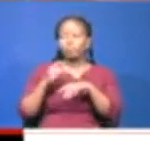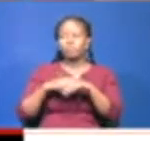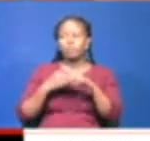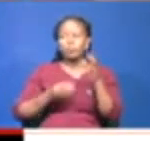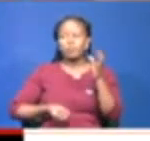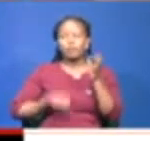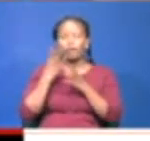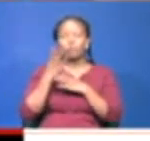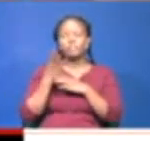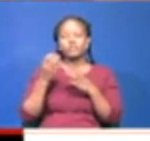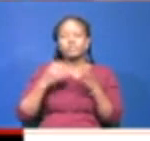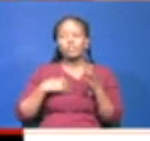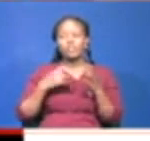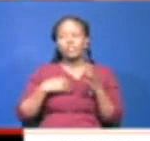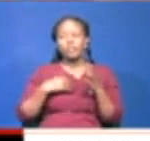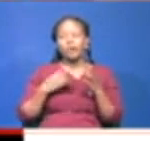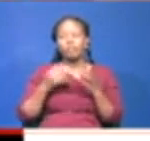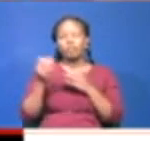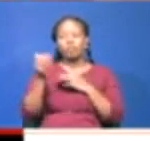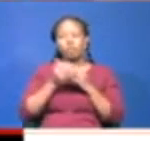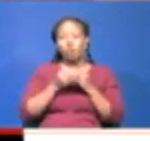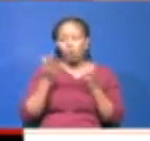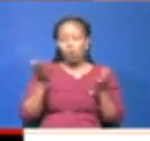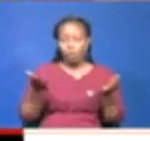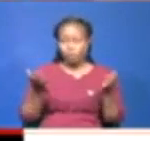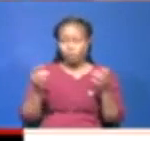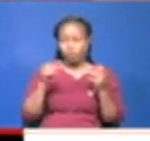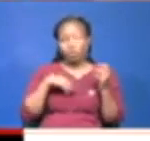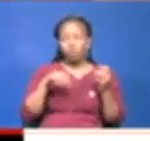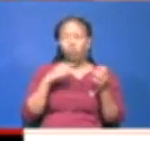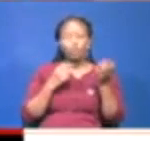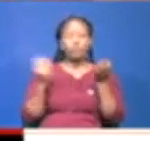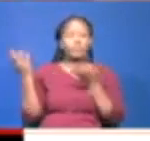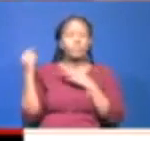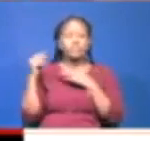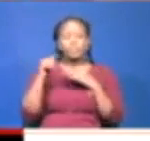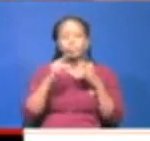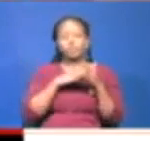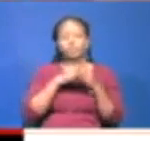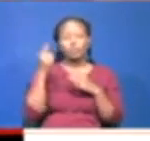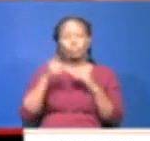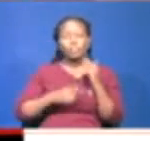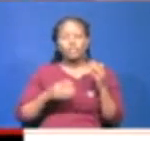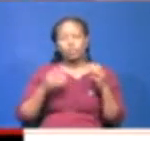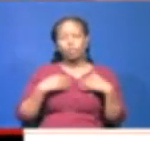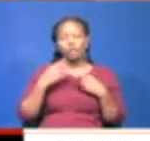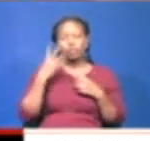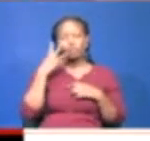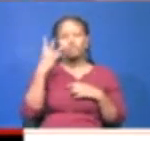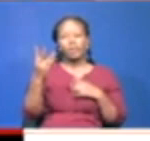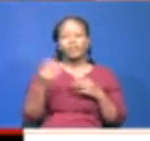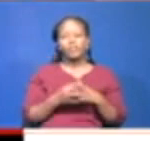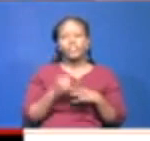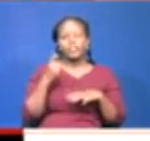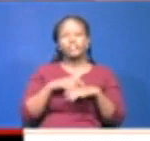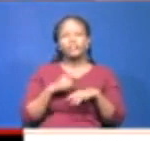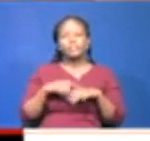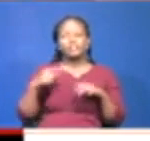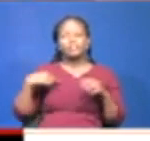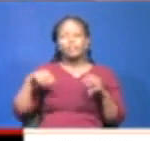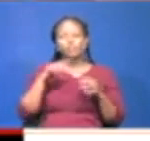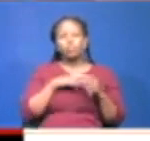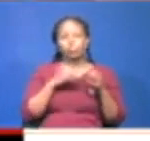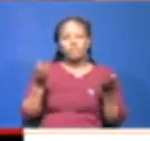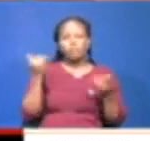already nearly 250 applicants. Mm-hmm. We expect to go into the weekend with 400. And by the time we reach the closing date, which would be